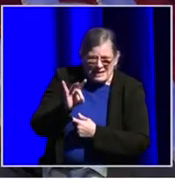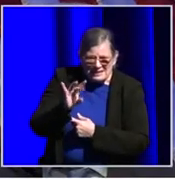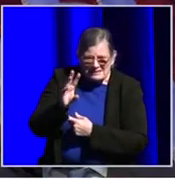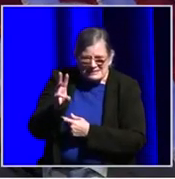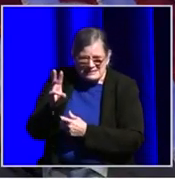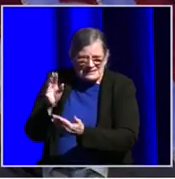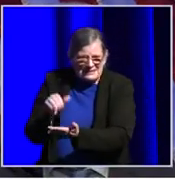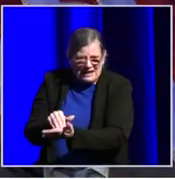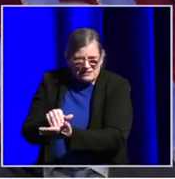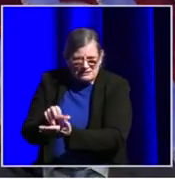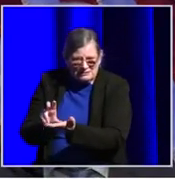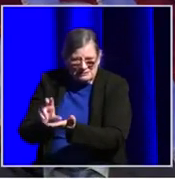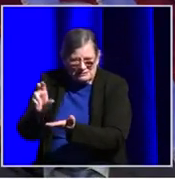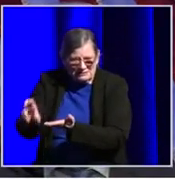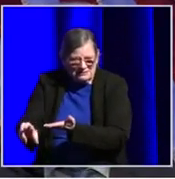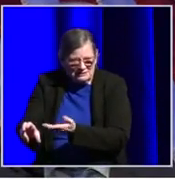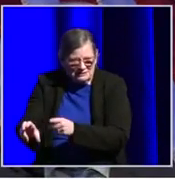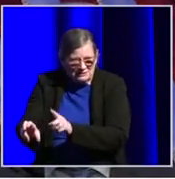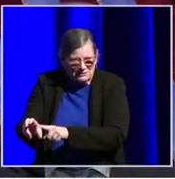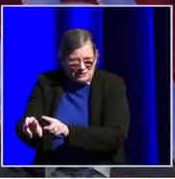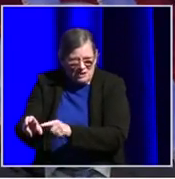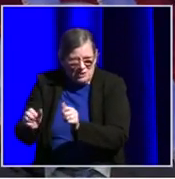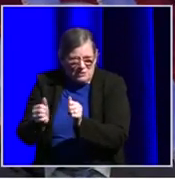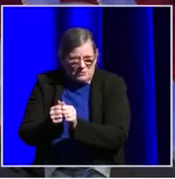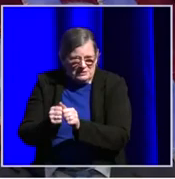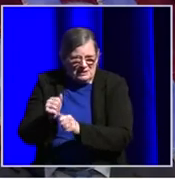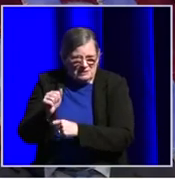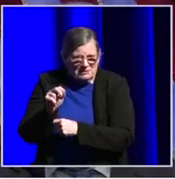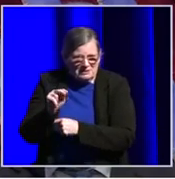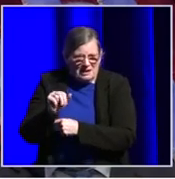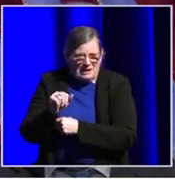$86,000 with Anita Bonds to